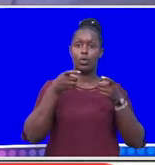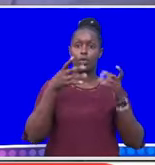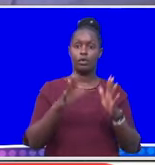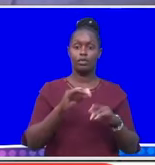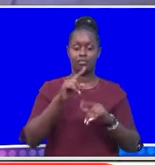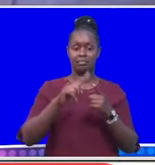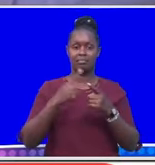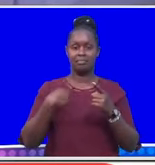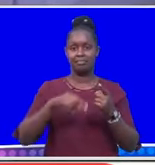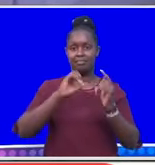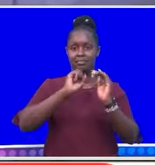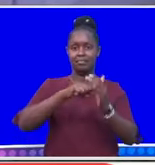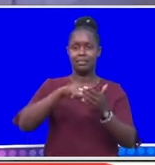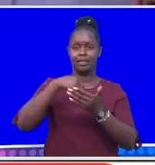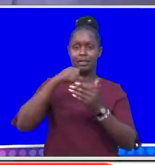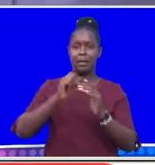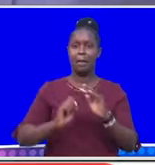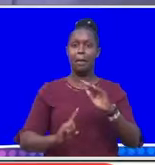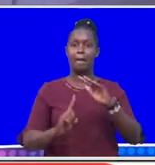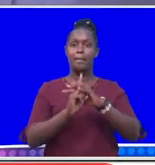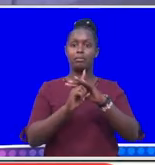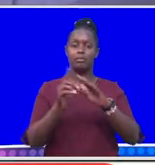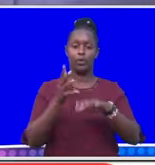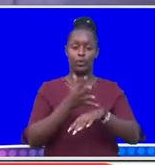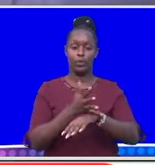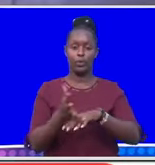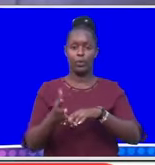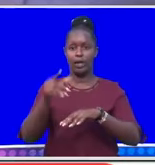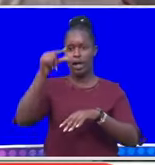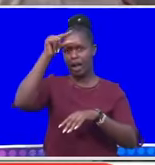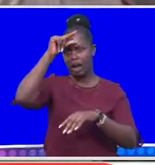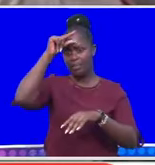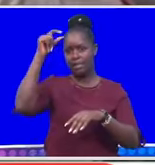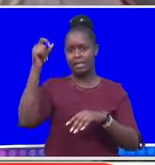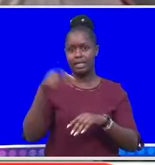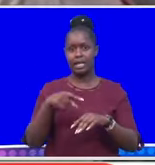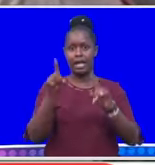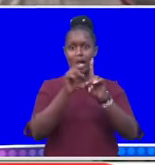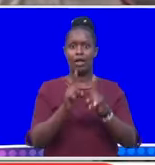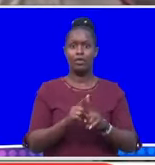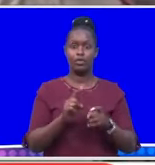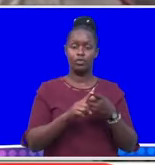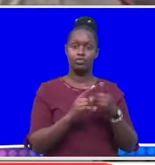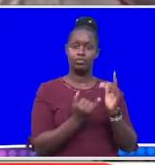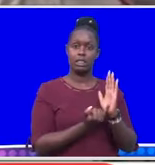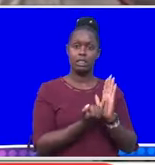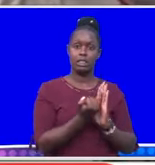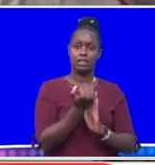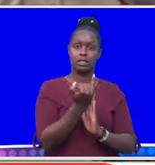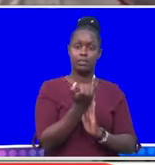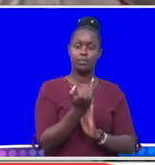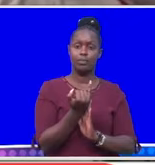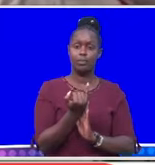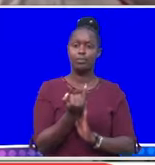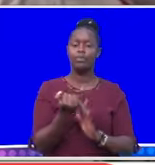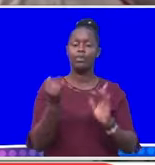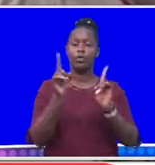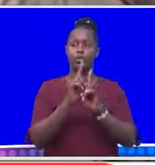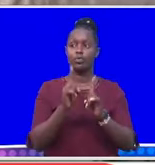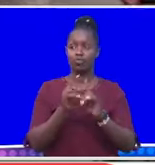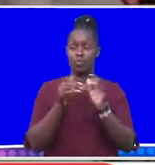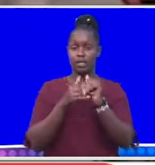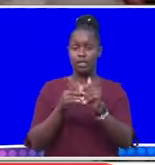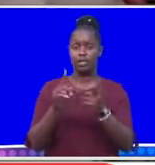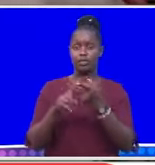Budget have raised an alarm over wastage in government, with salaries and allowances taking up a sizable chunk, leaving little